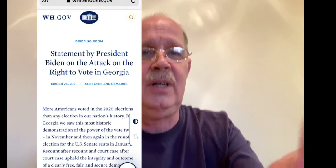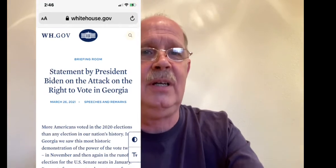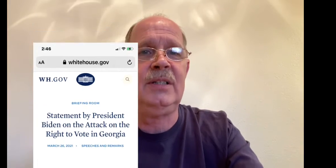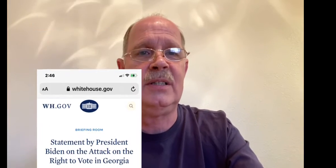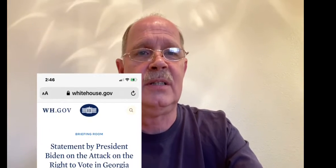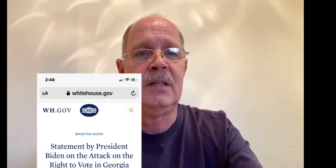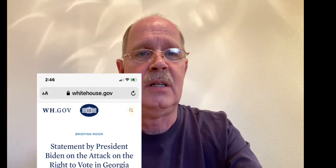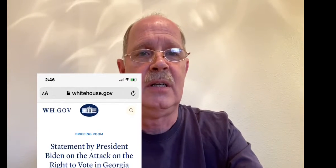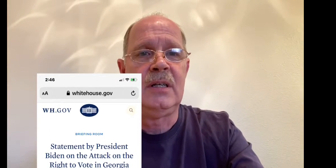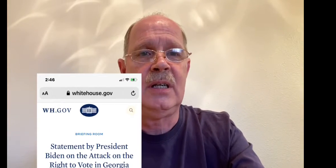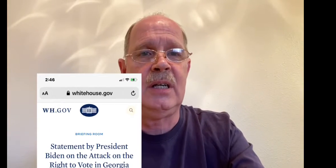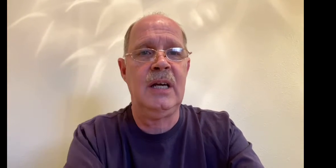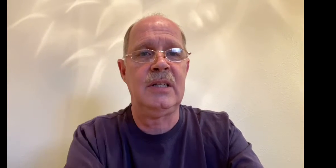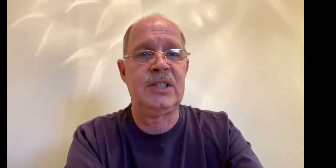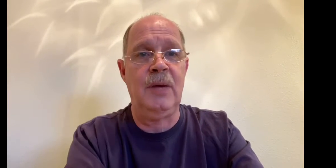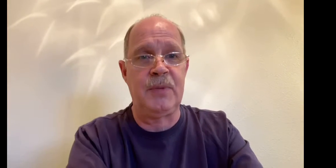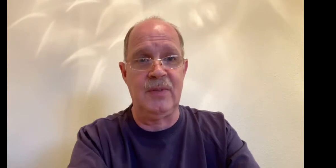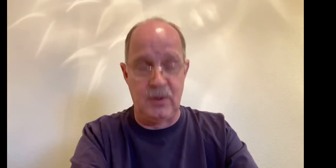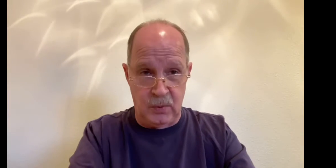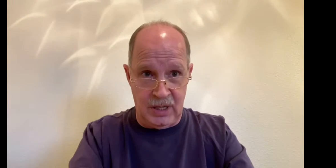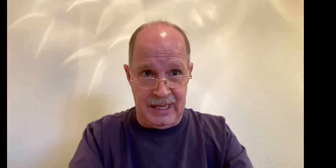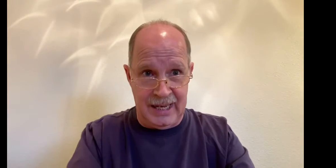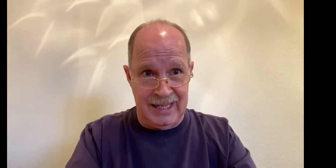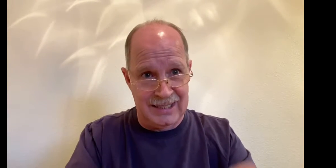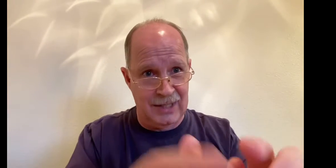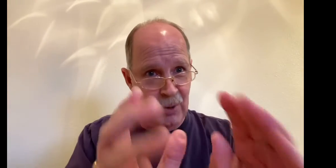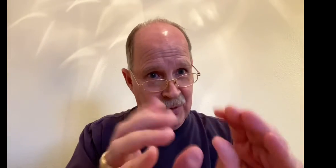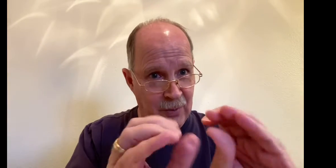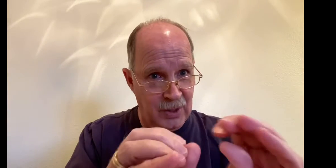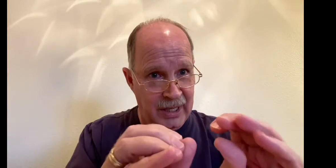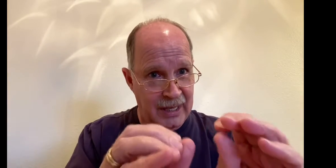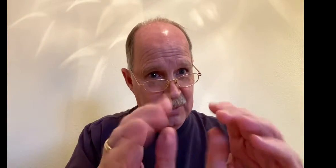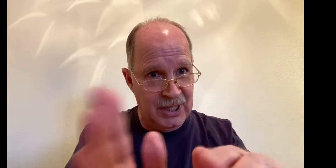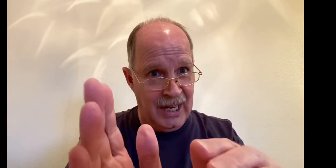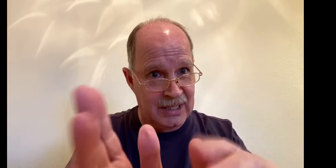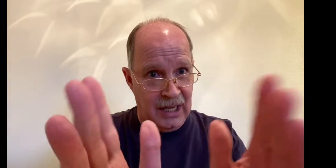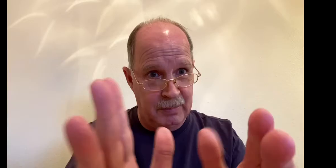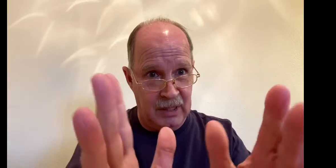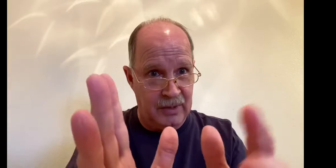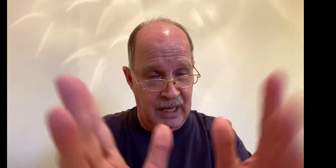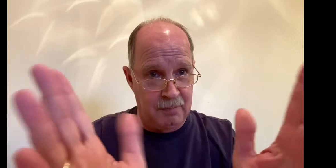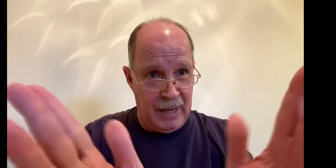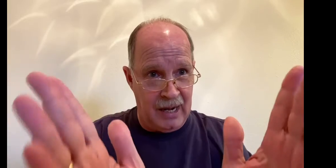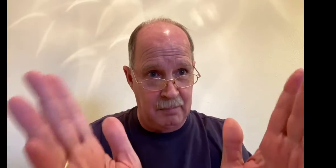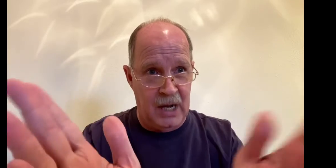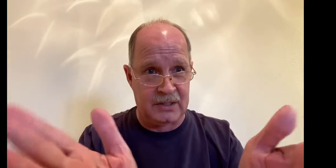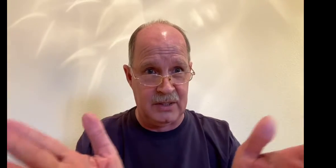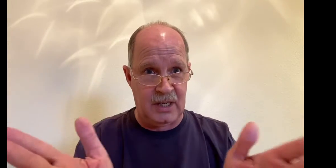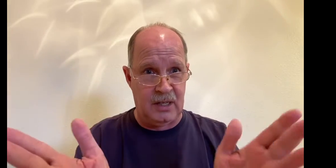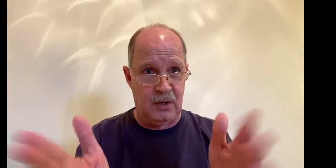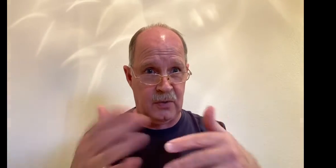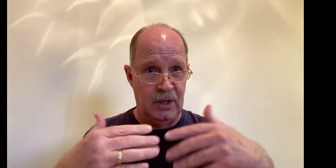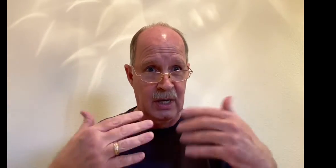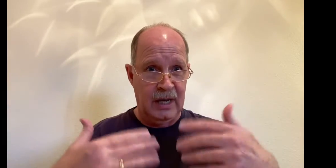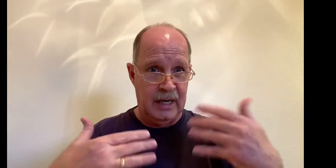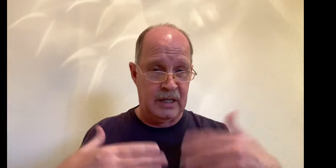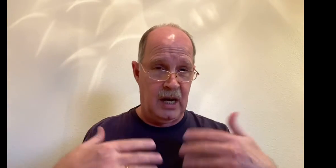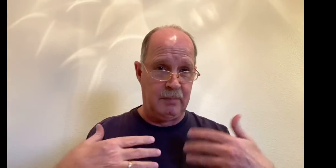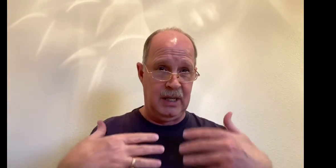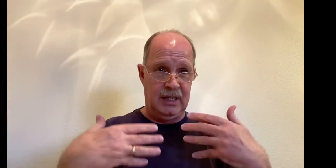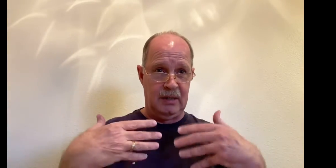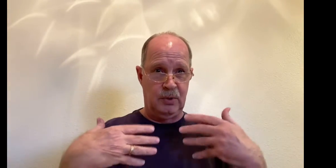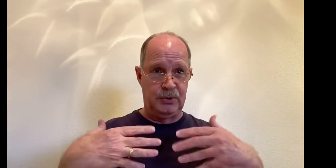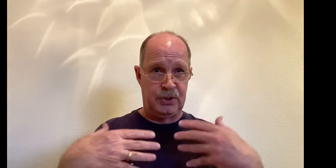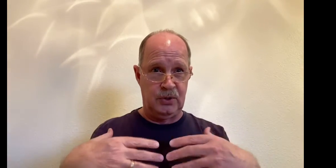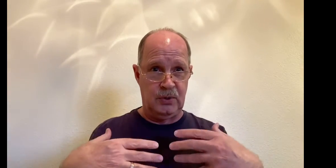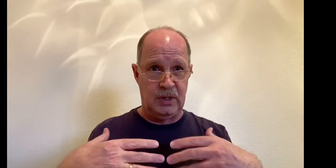for us. And something they really hate, see what they really hate, besides not being able to have ballot boxes all over and not